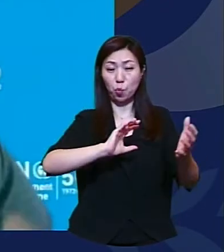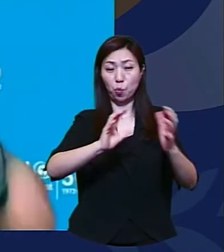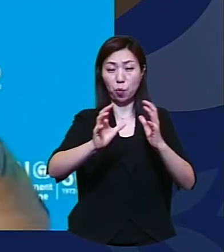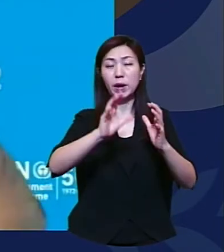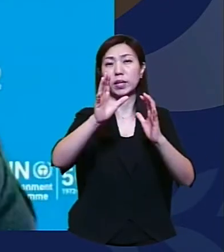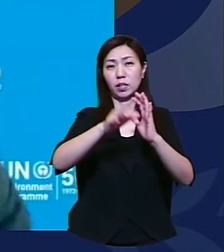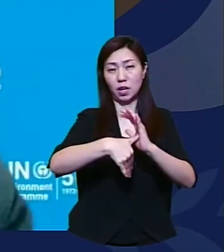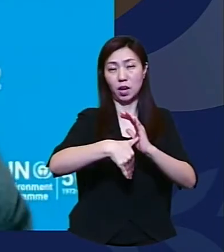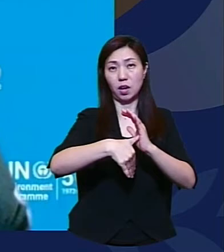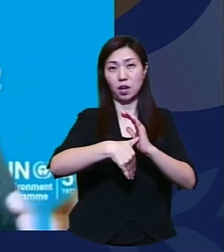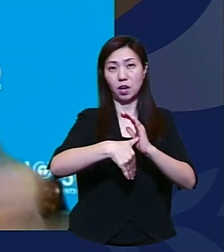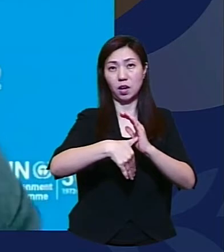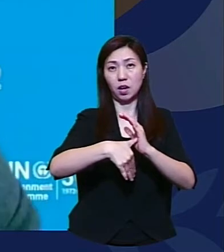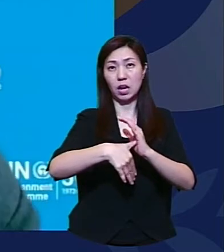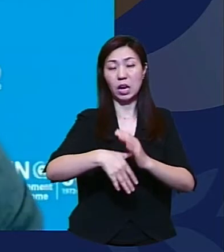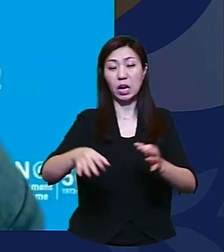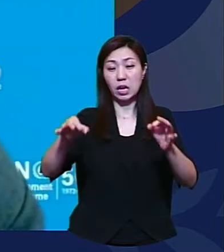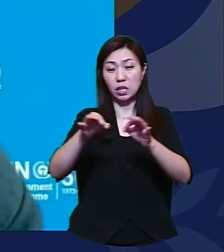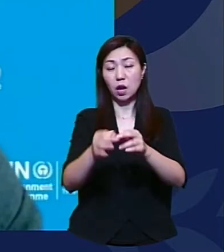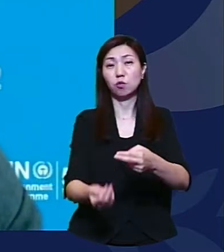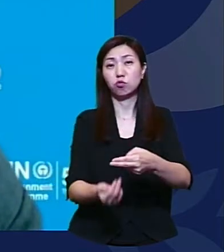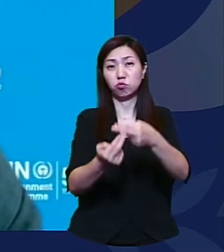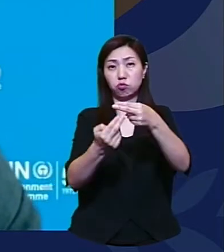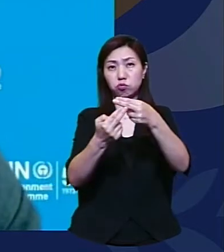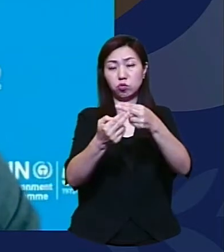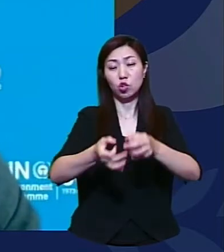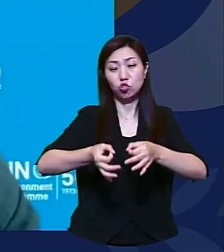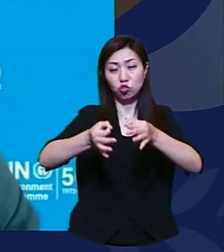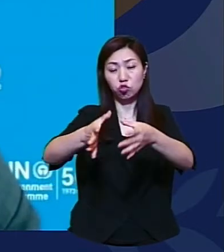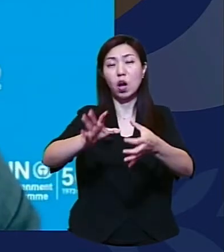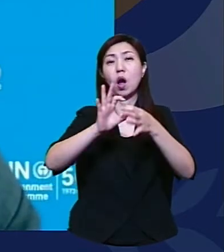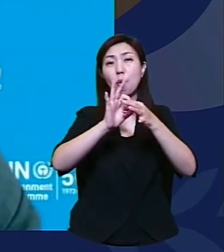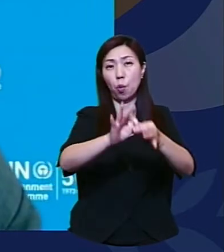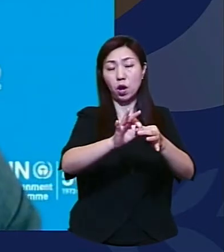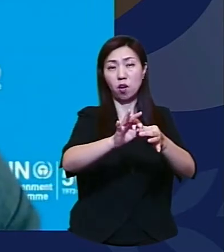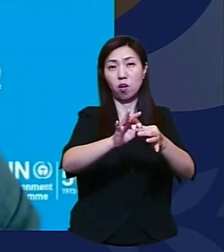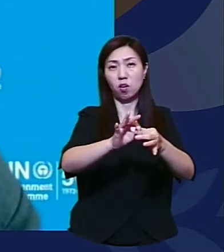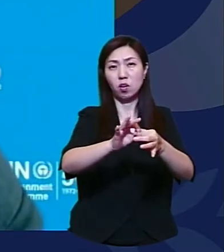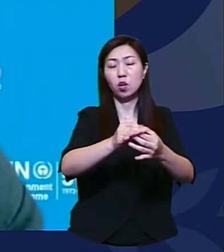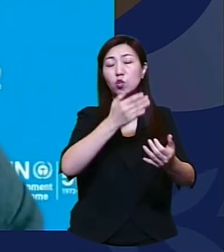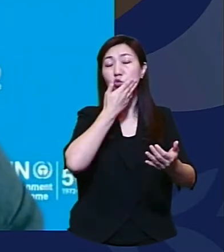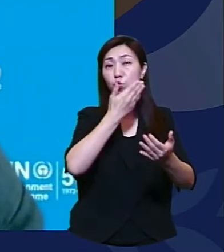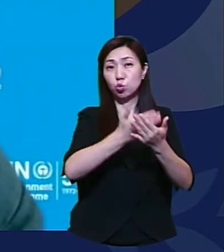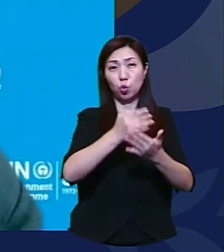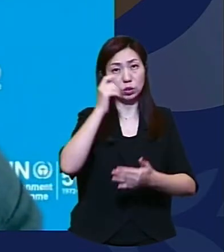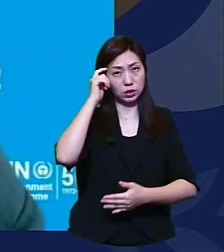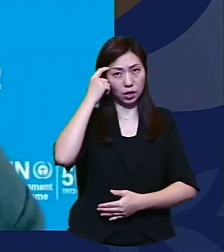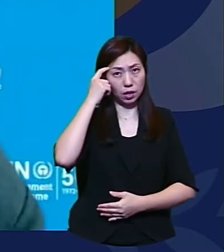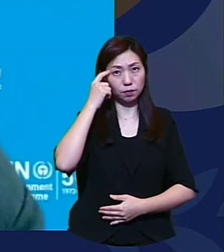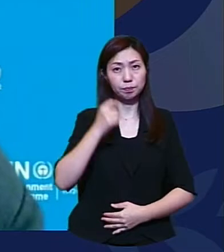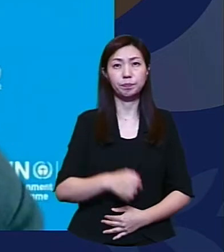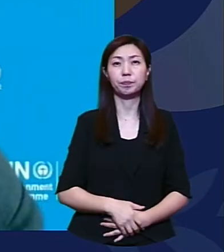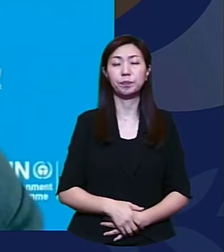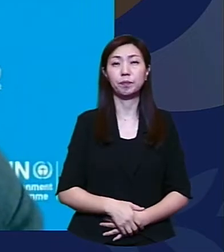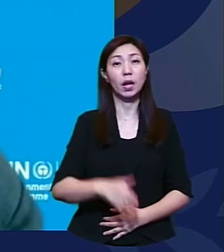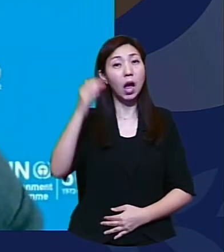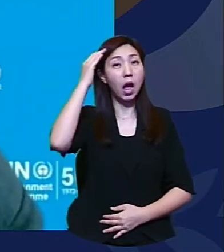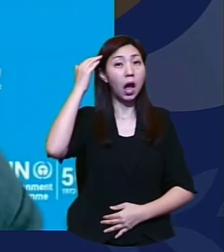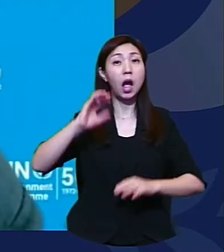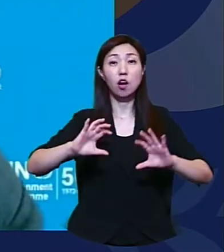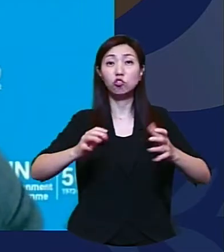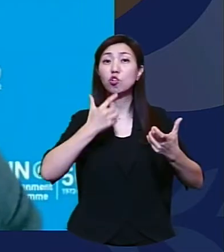the global advocacy is absolutely central. I do think countries like Korea and